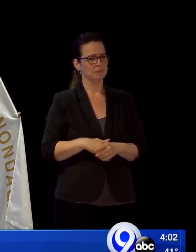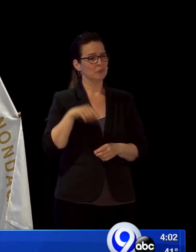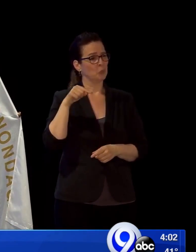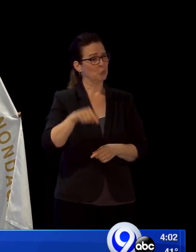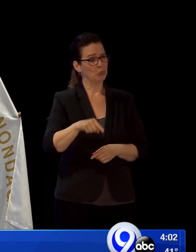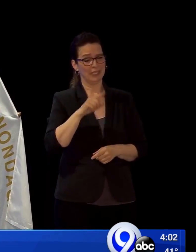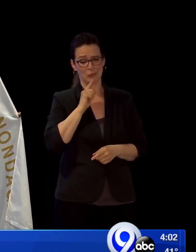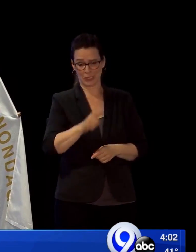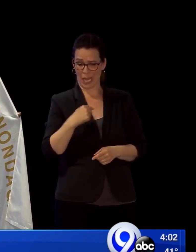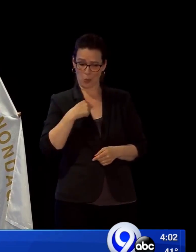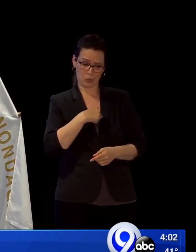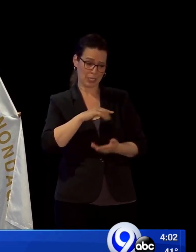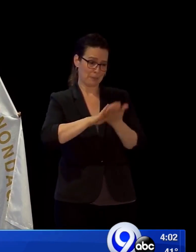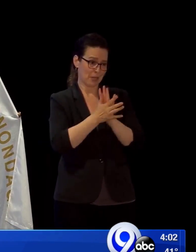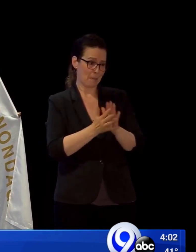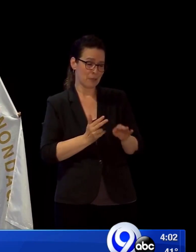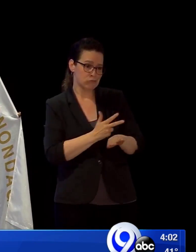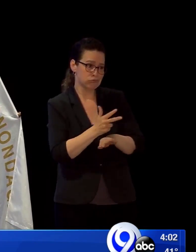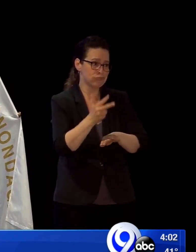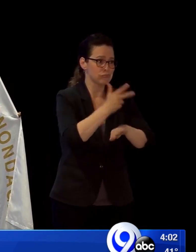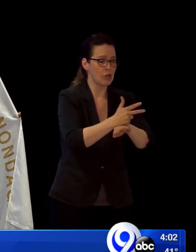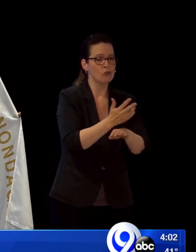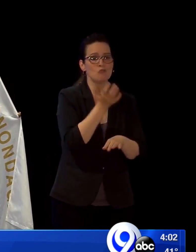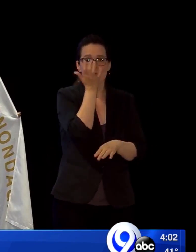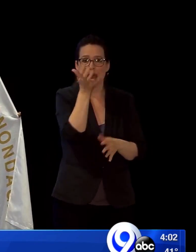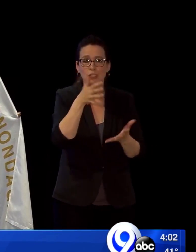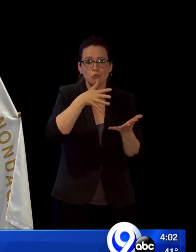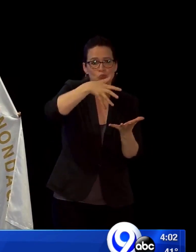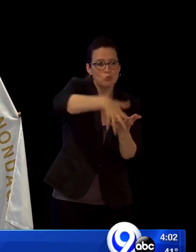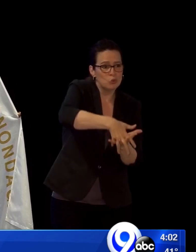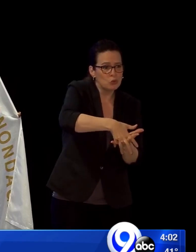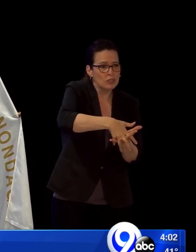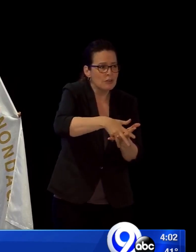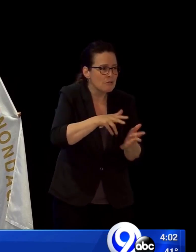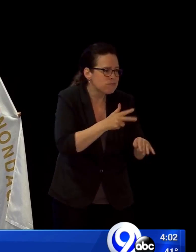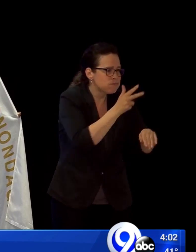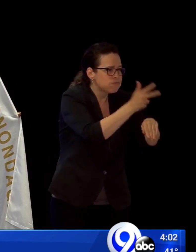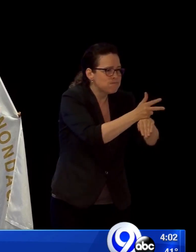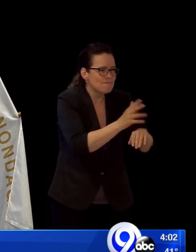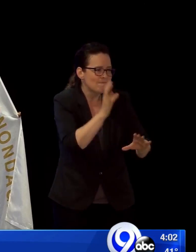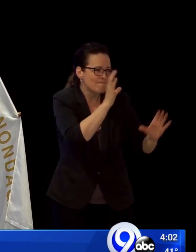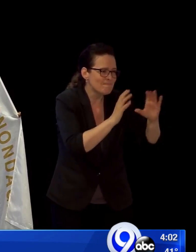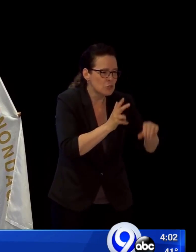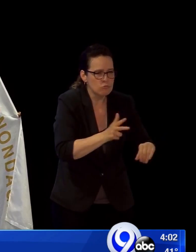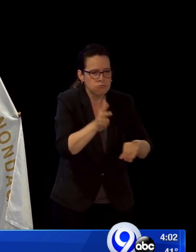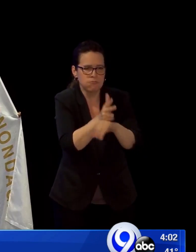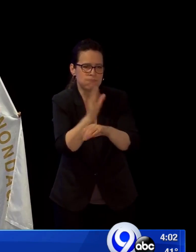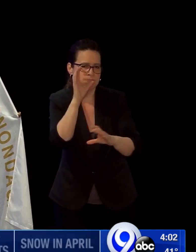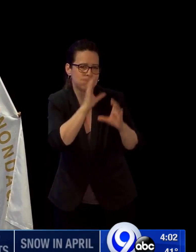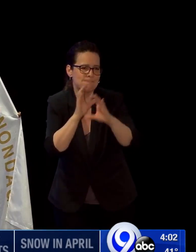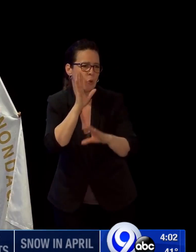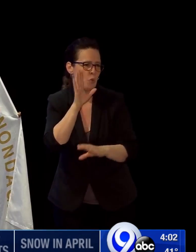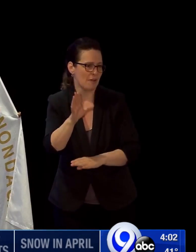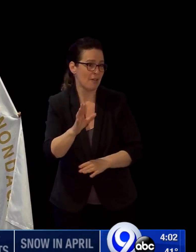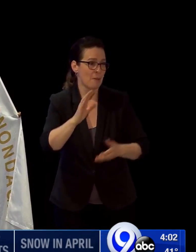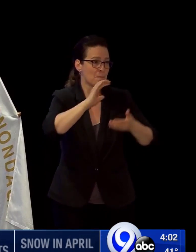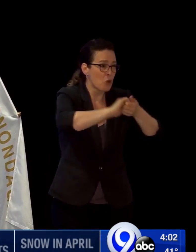For the month of May, we're going to be in neighborhoods, and we're going to be looking to work with businesses.